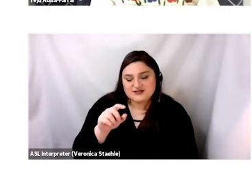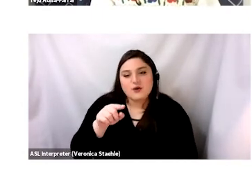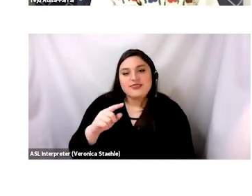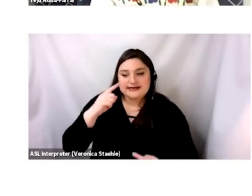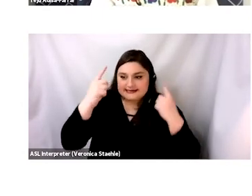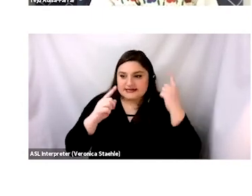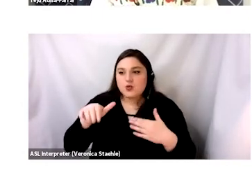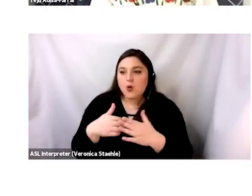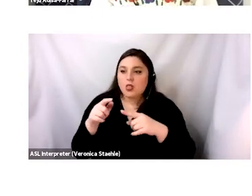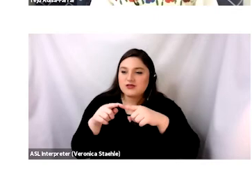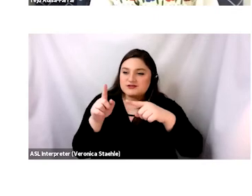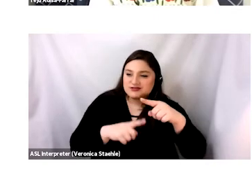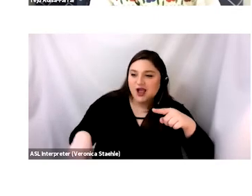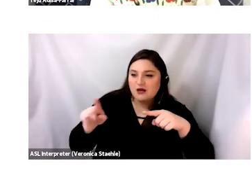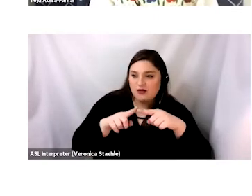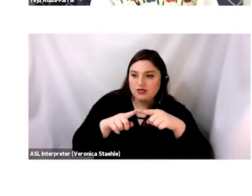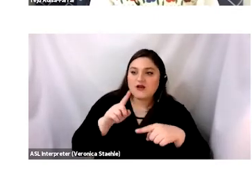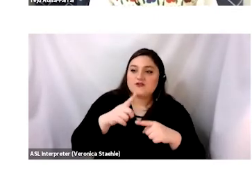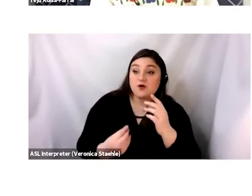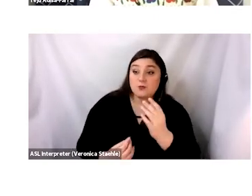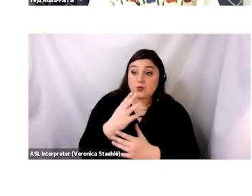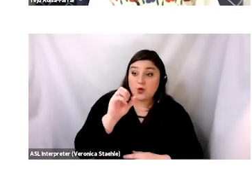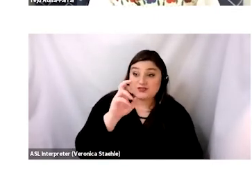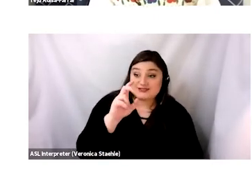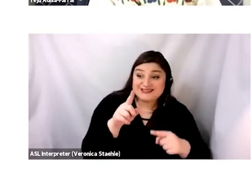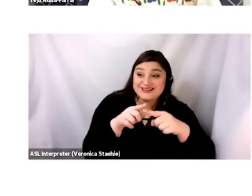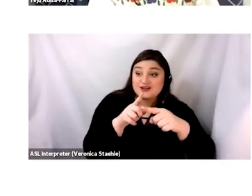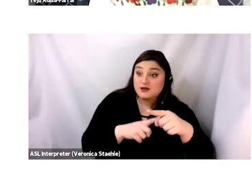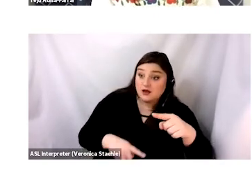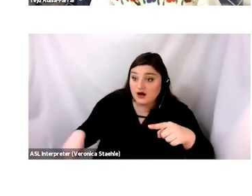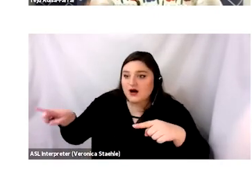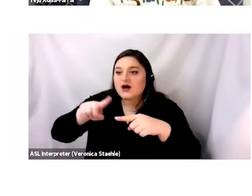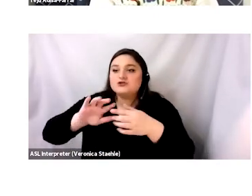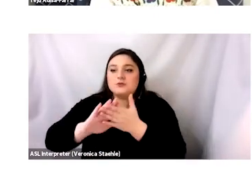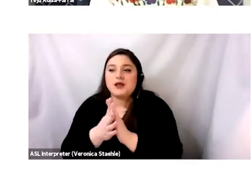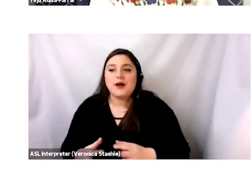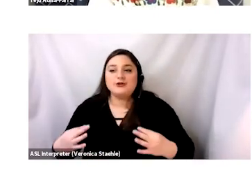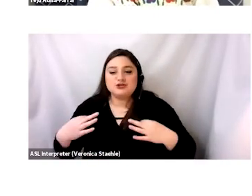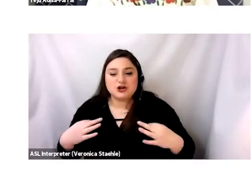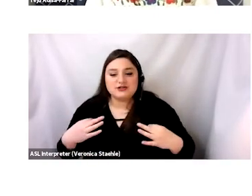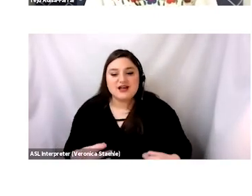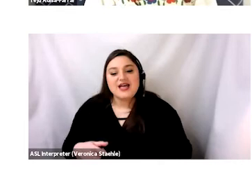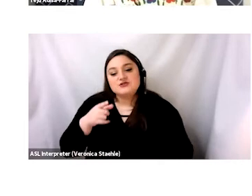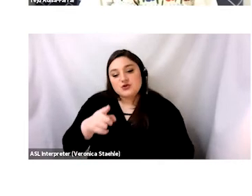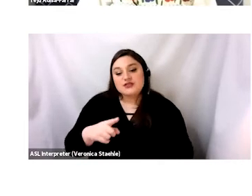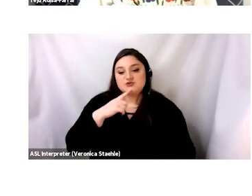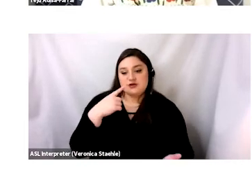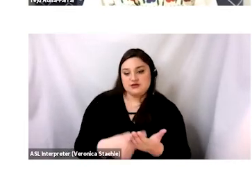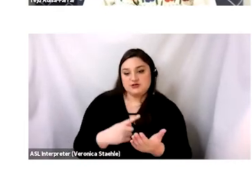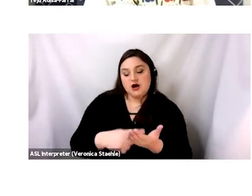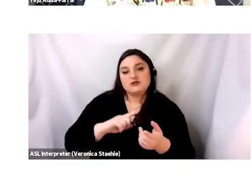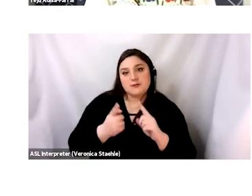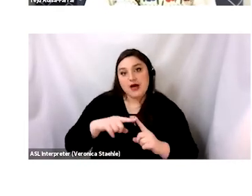seed, the cotton seed to the cotton shirt, and reclaiming Black people's relationship and really the Black diaspora's relationship